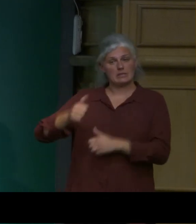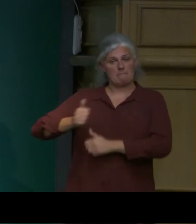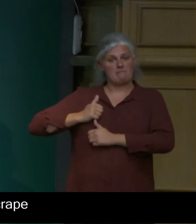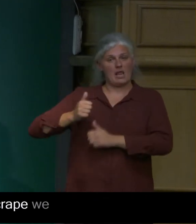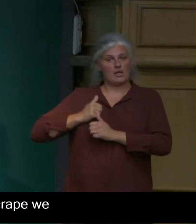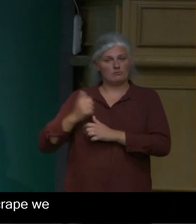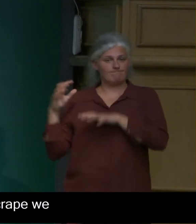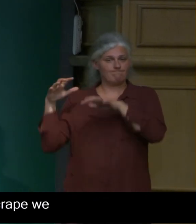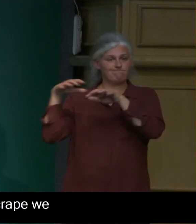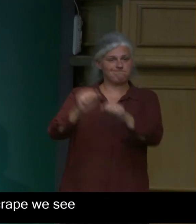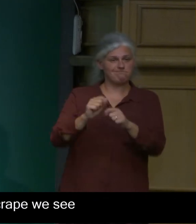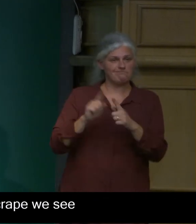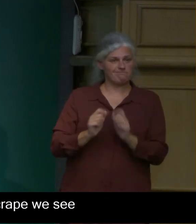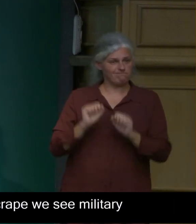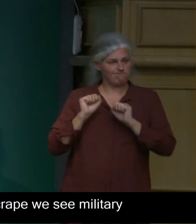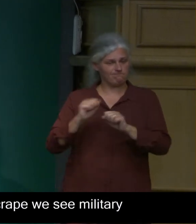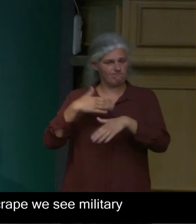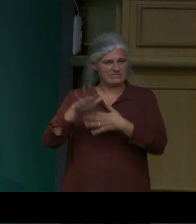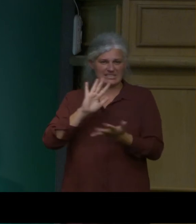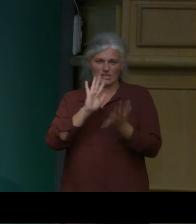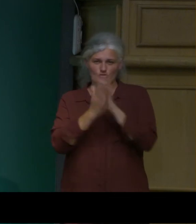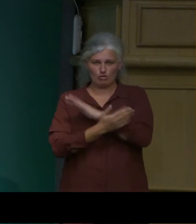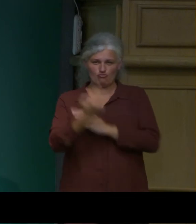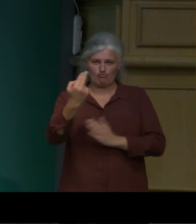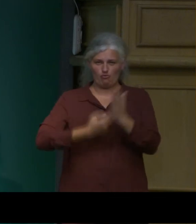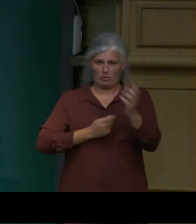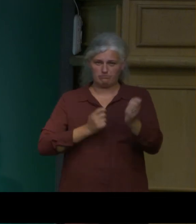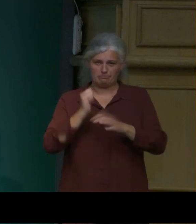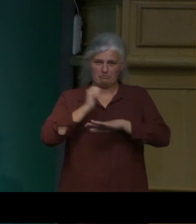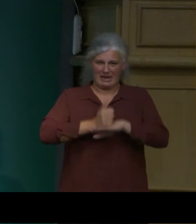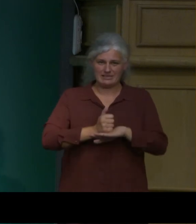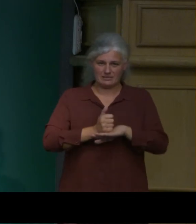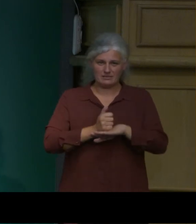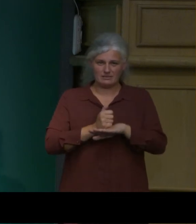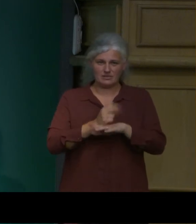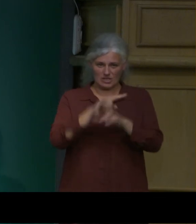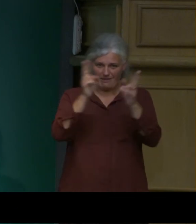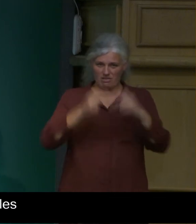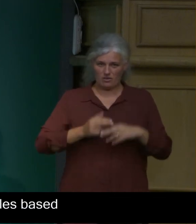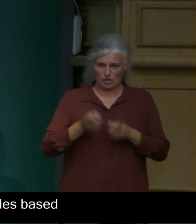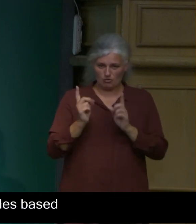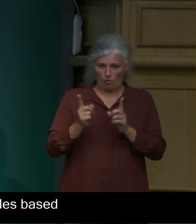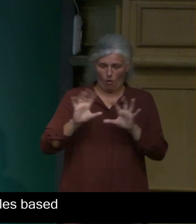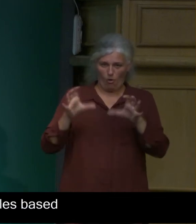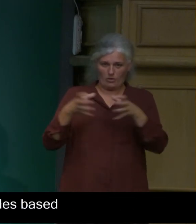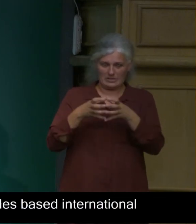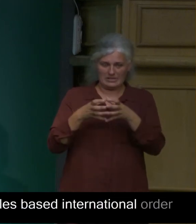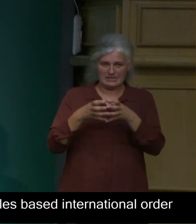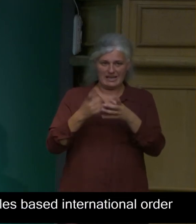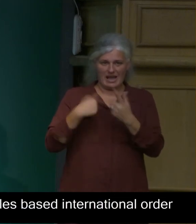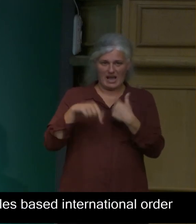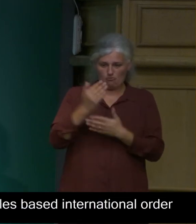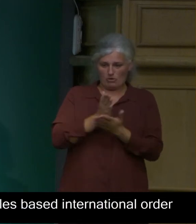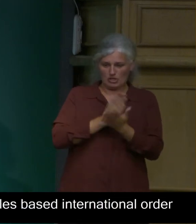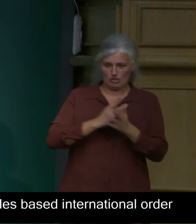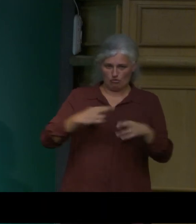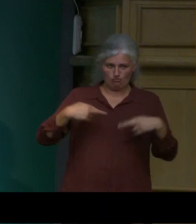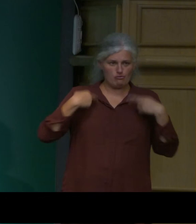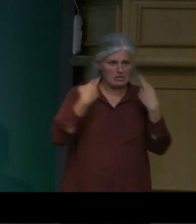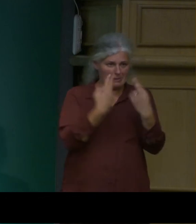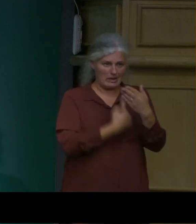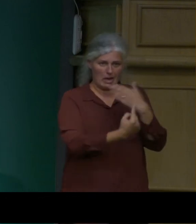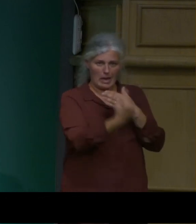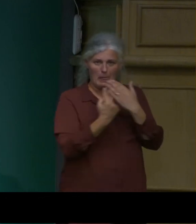aggression and force disrupting the rules-based international order and shredding our shared respect for